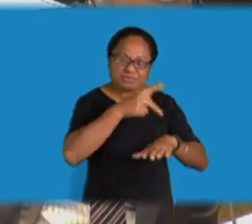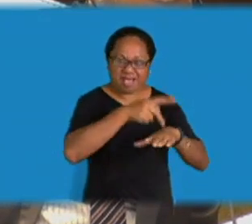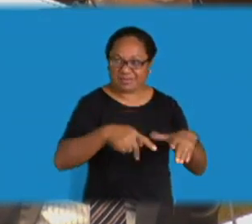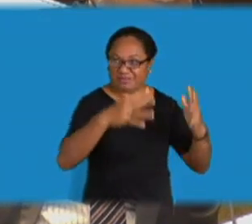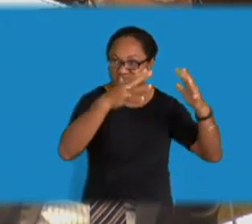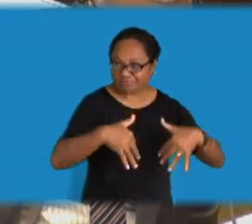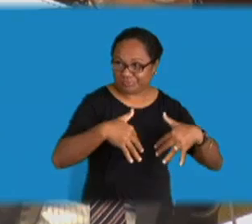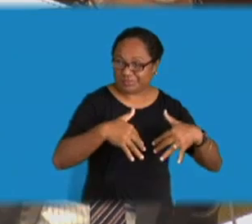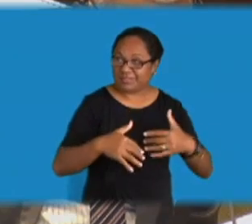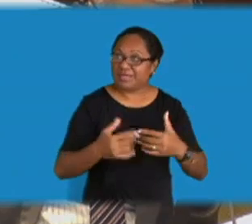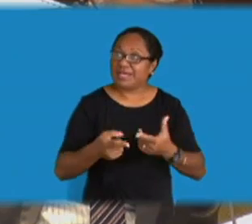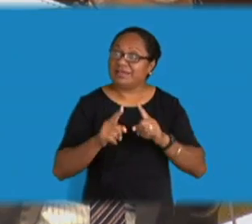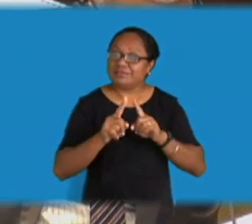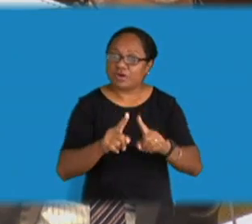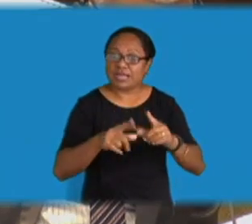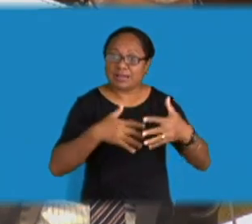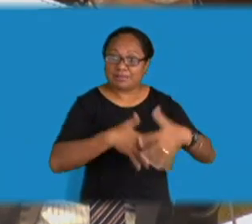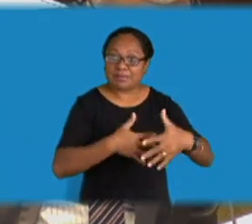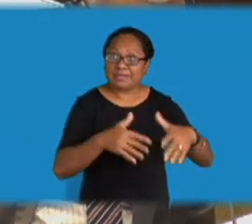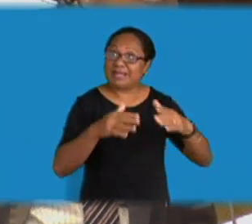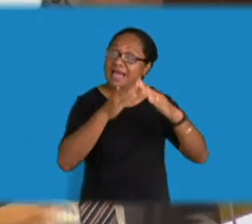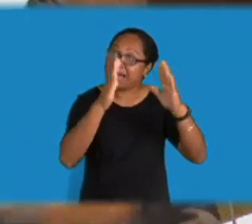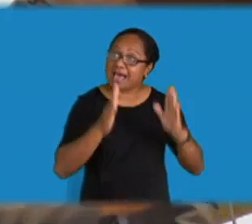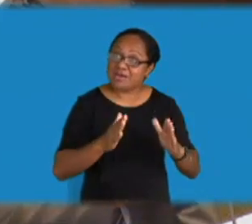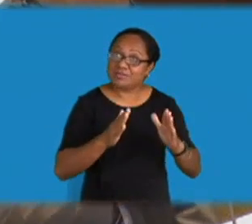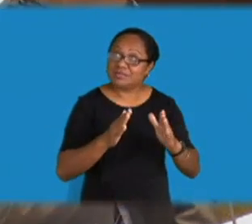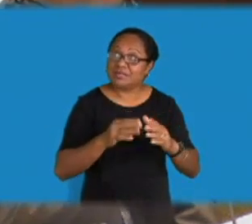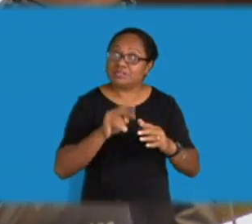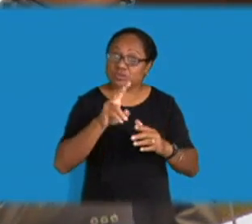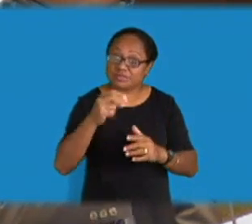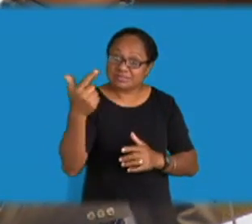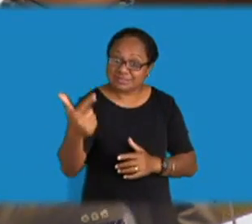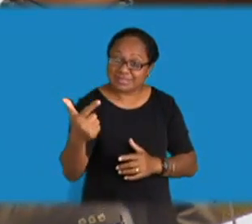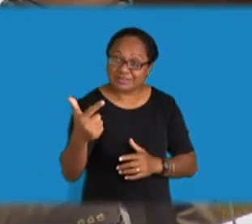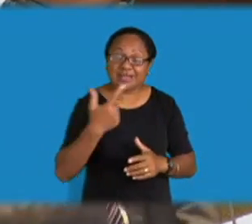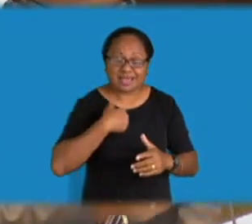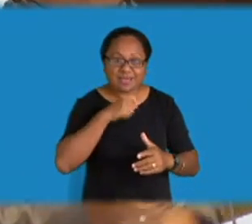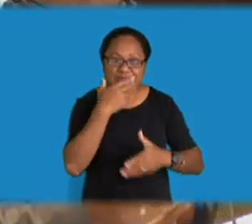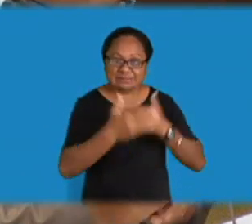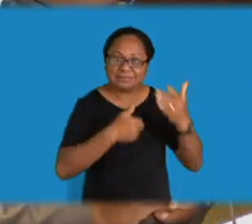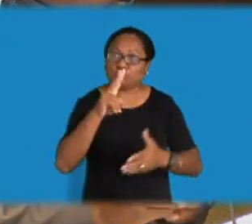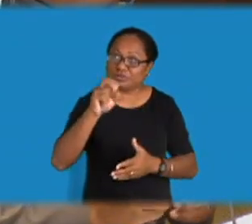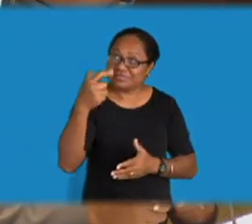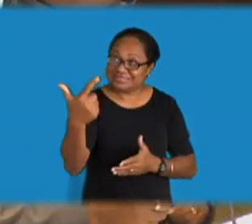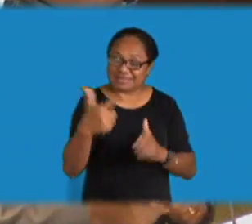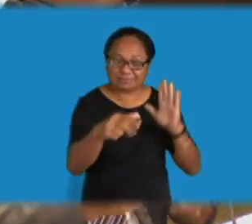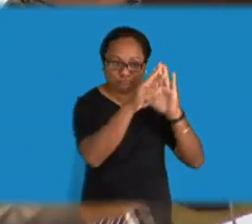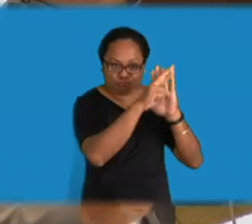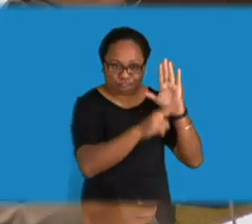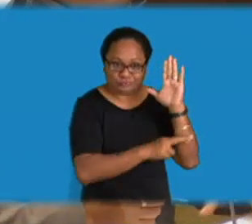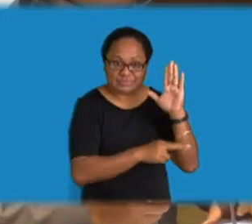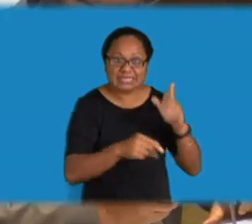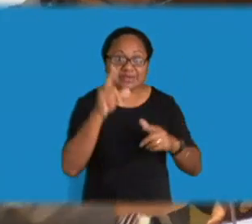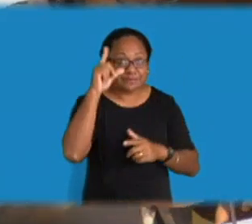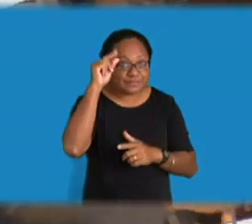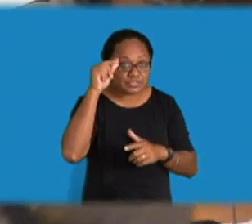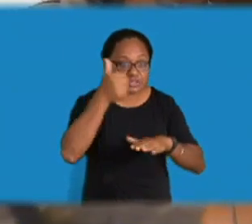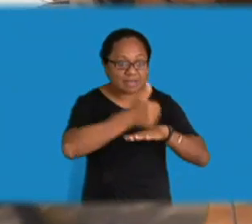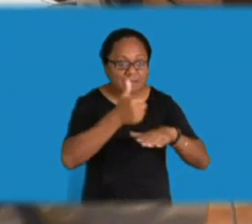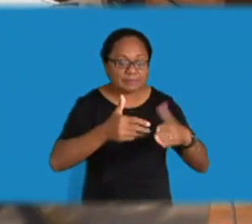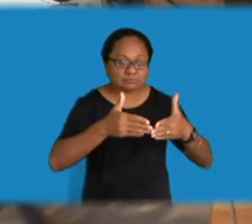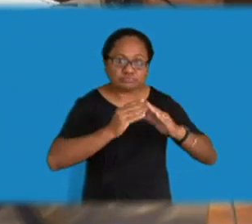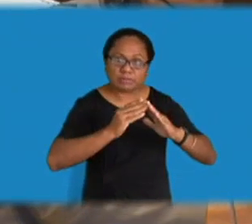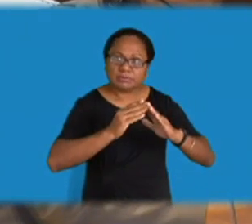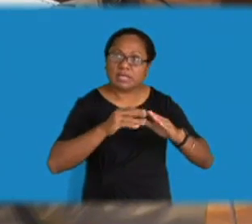Audit Public Accounts Committee Regulations 2007, which I'll refer to as 2007 regulations, the Fijian government established